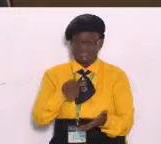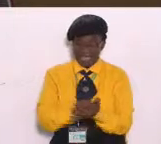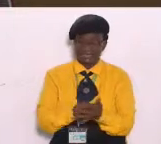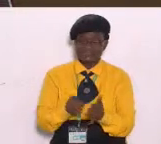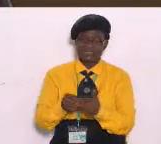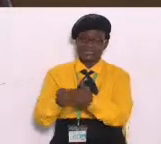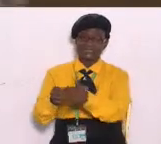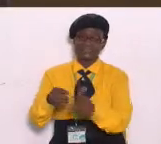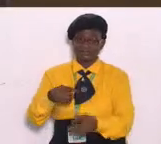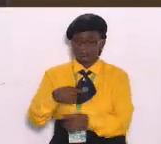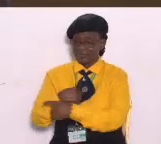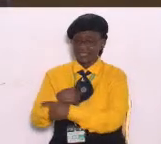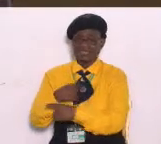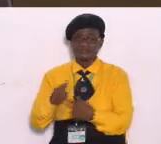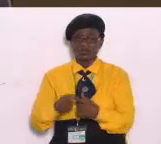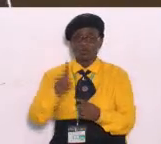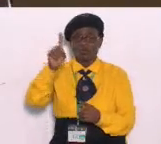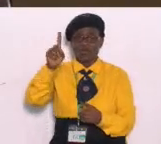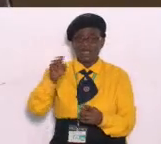point.